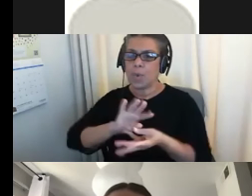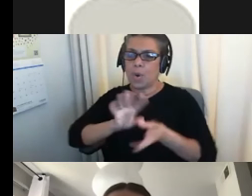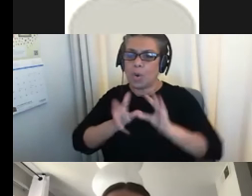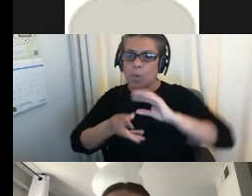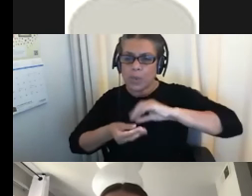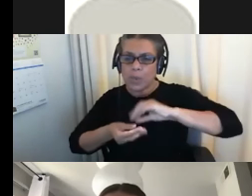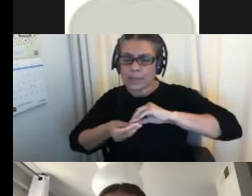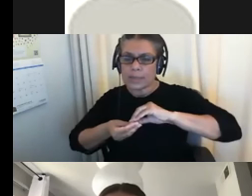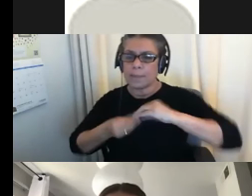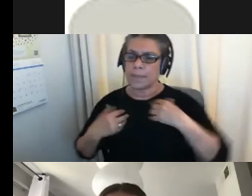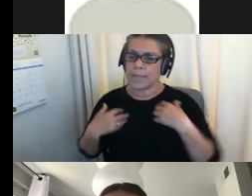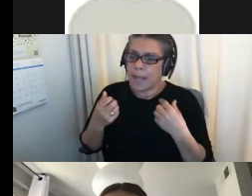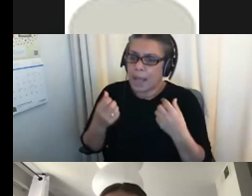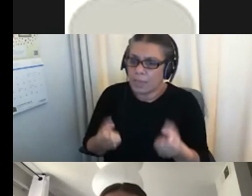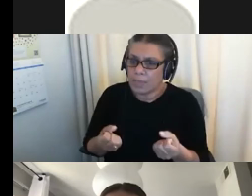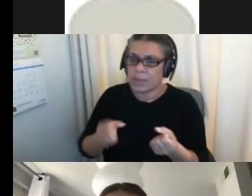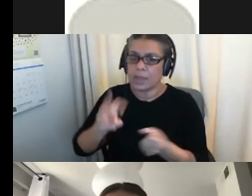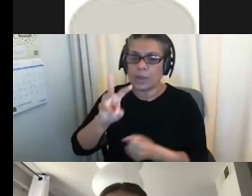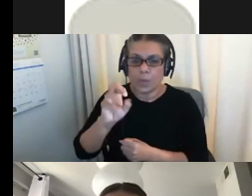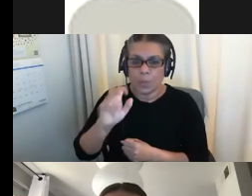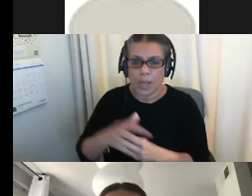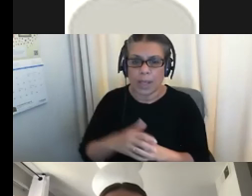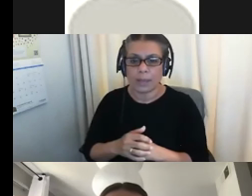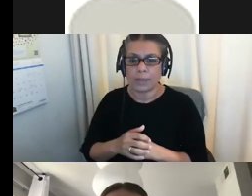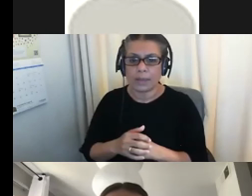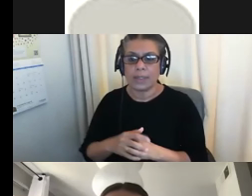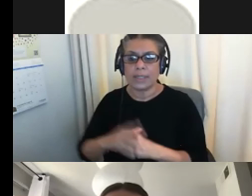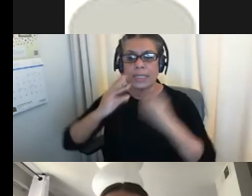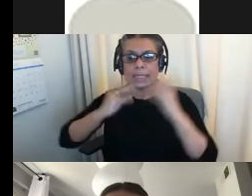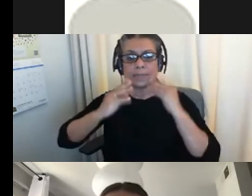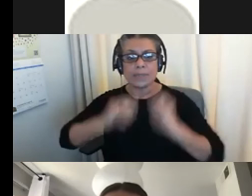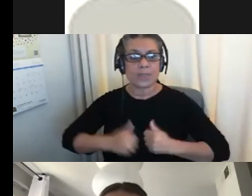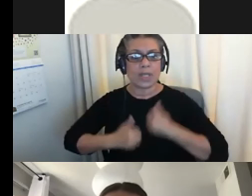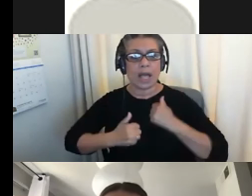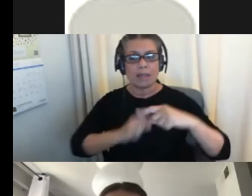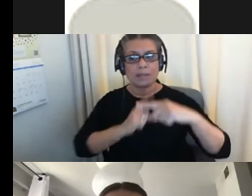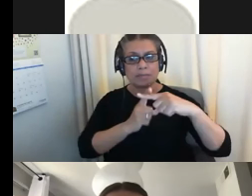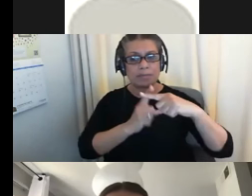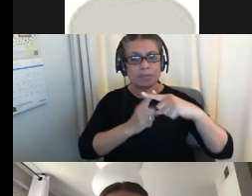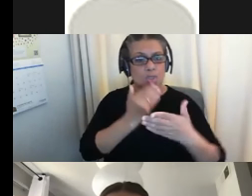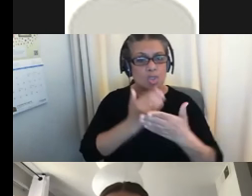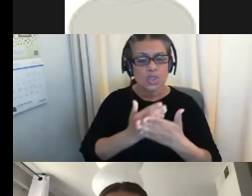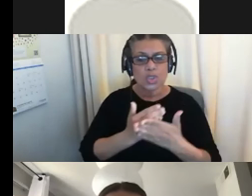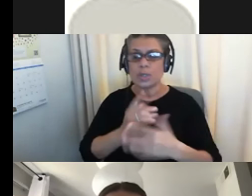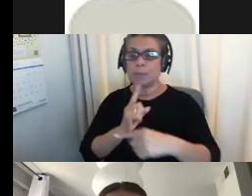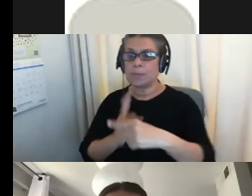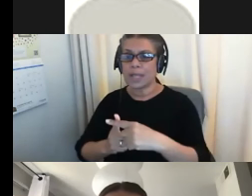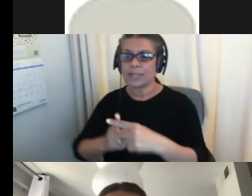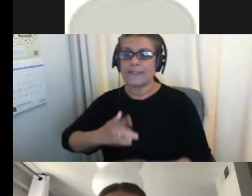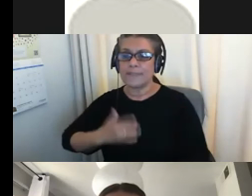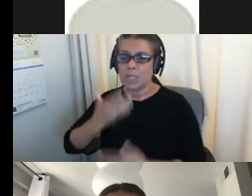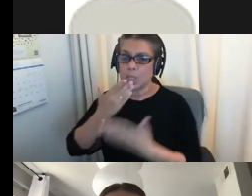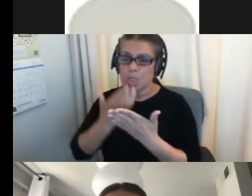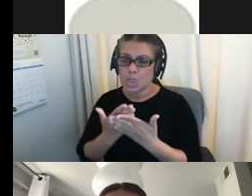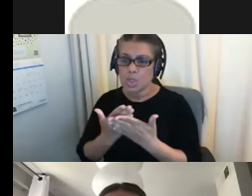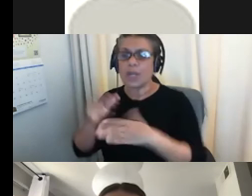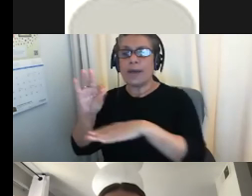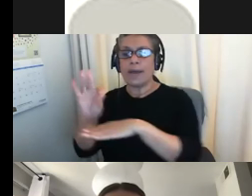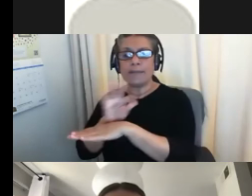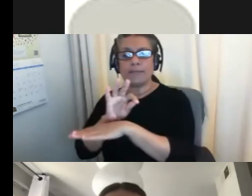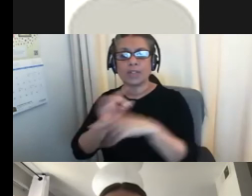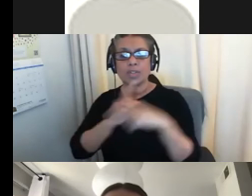being well. Flourishing is the experience of life going well and a combination of feeling good and functioning effectively. So